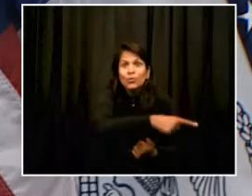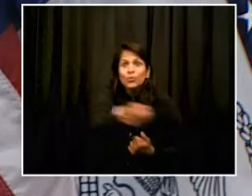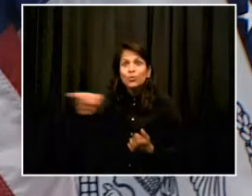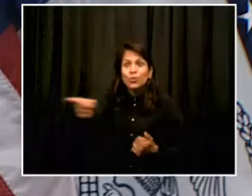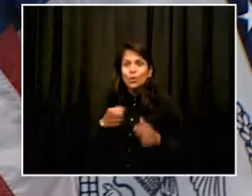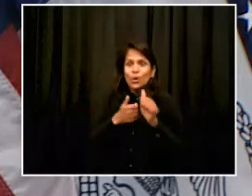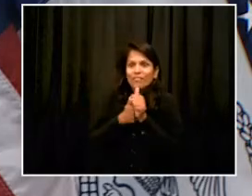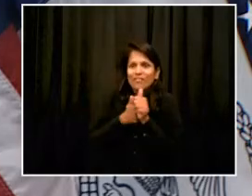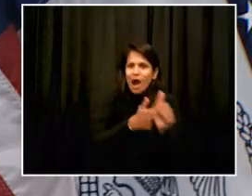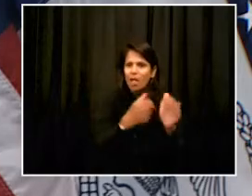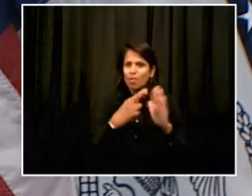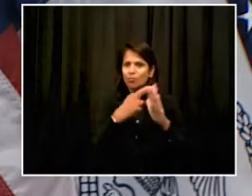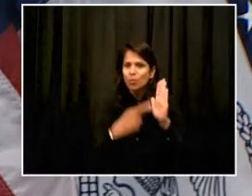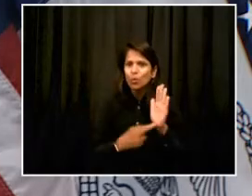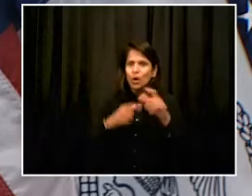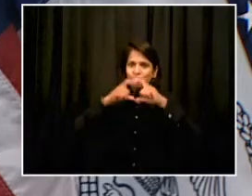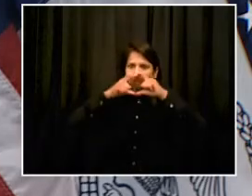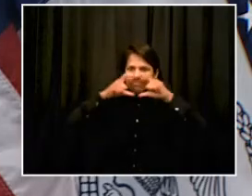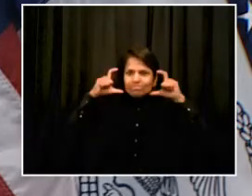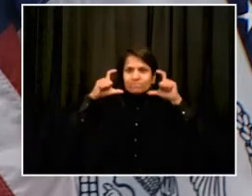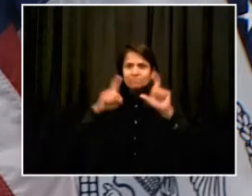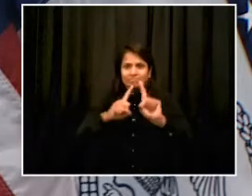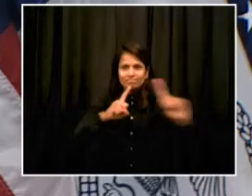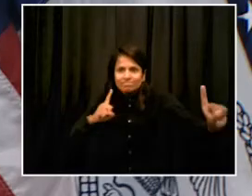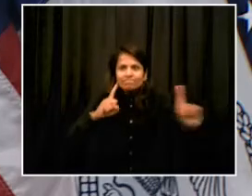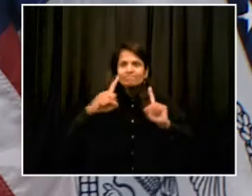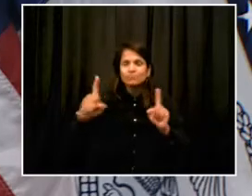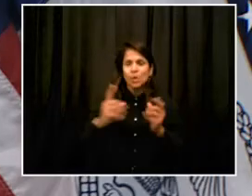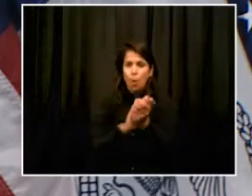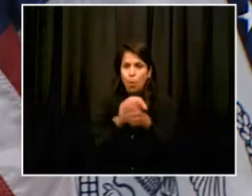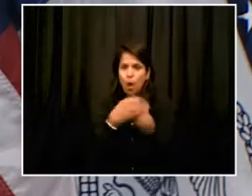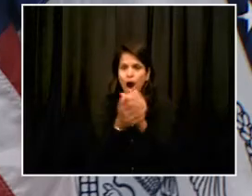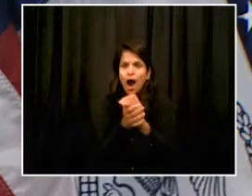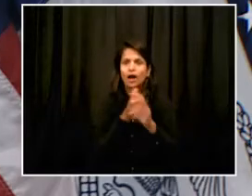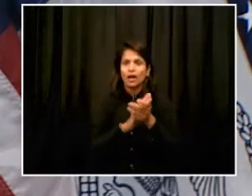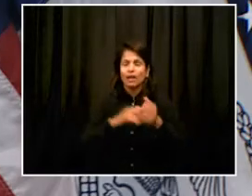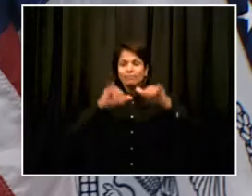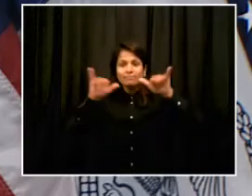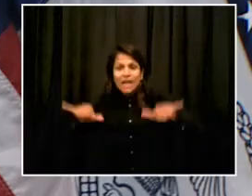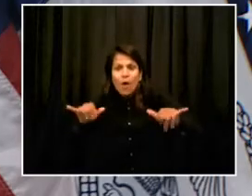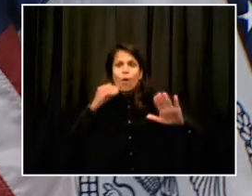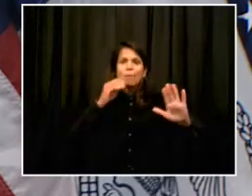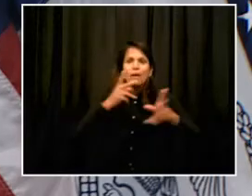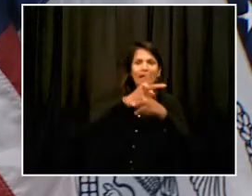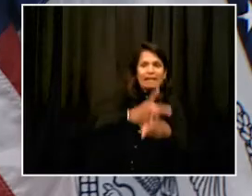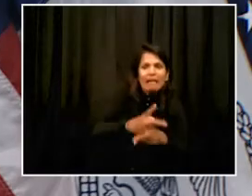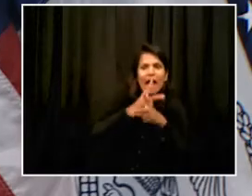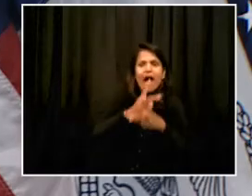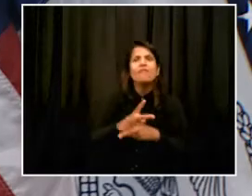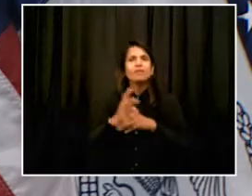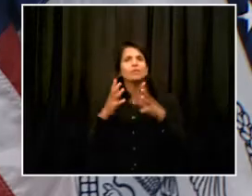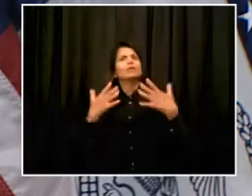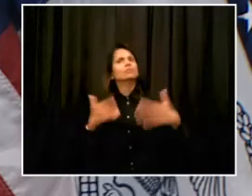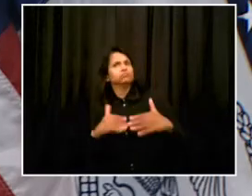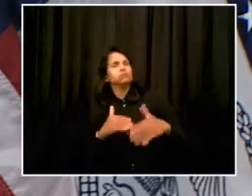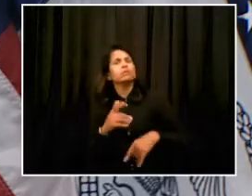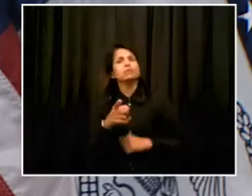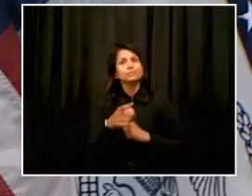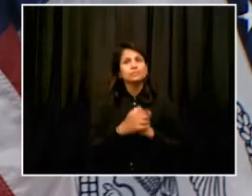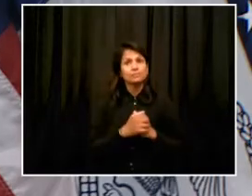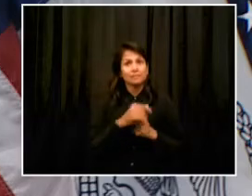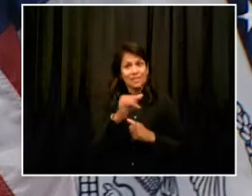important it is to quarantine, the more people will do it. The more people hear that there is support, the more people will feel more comfortable with